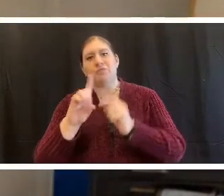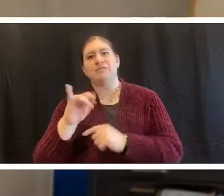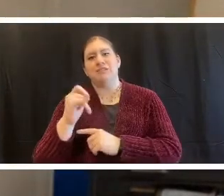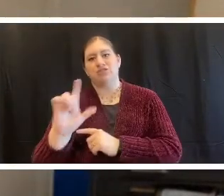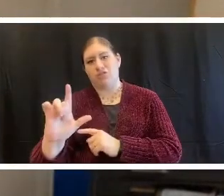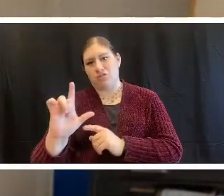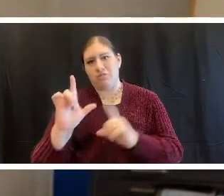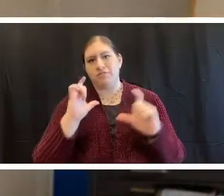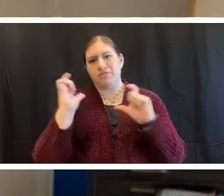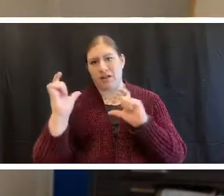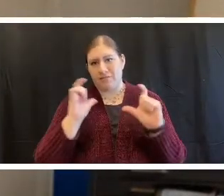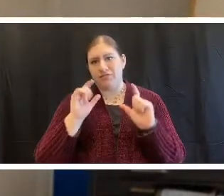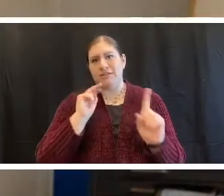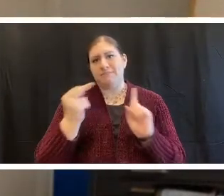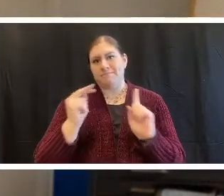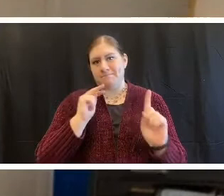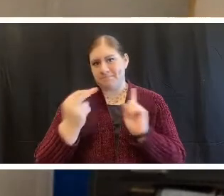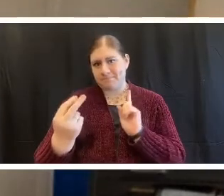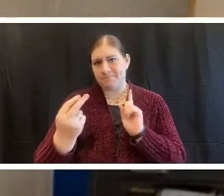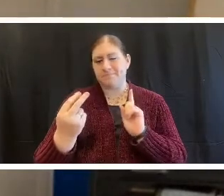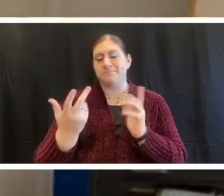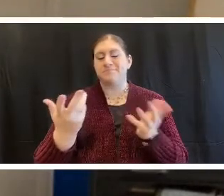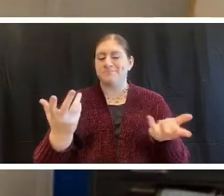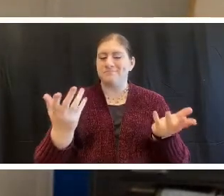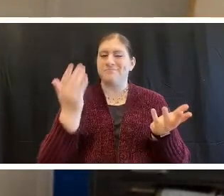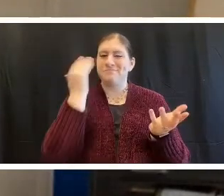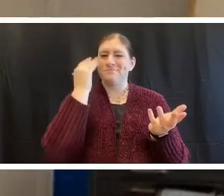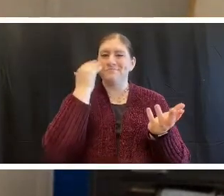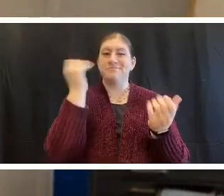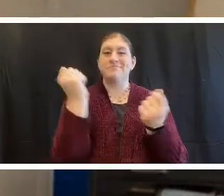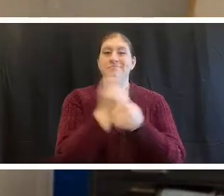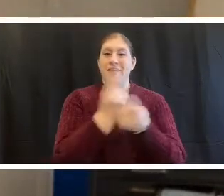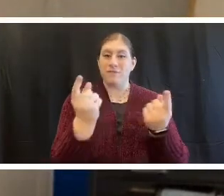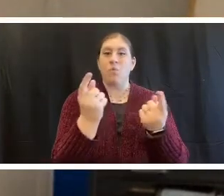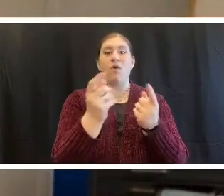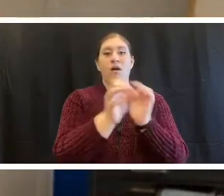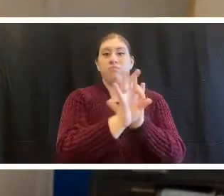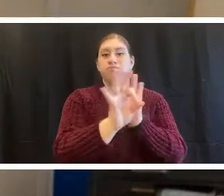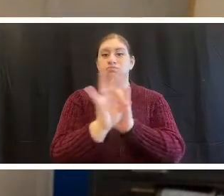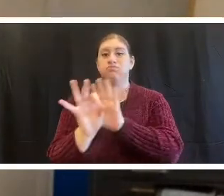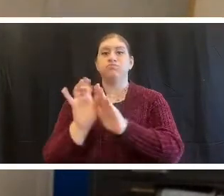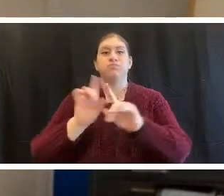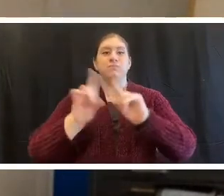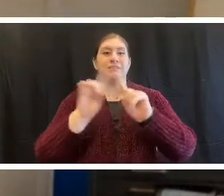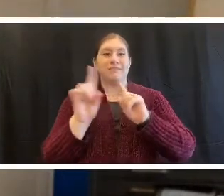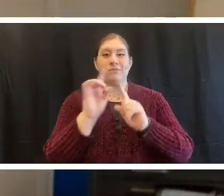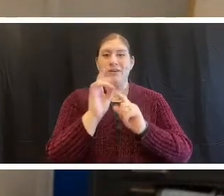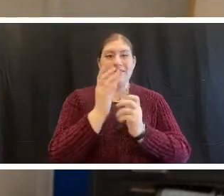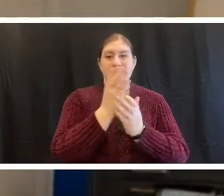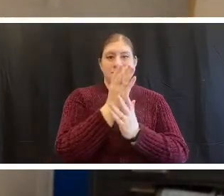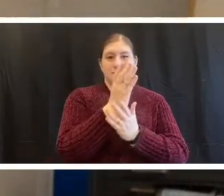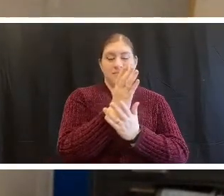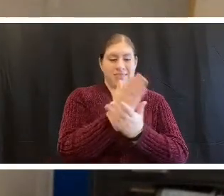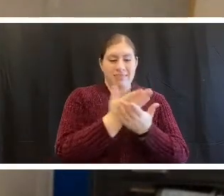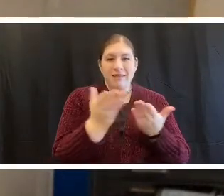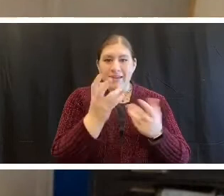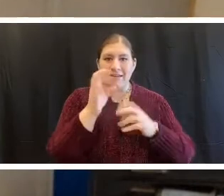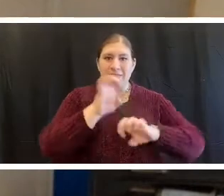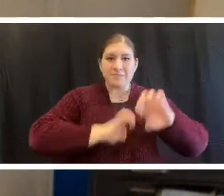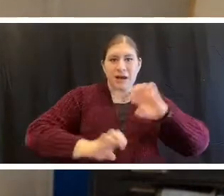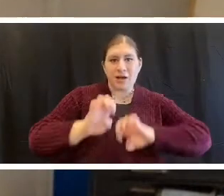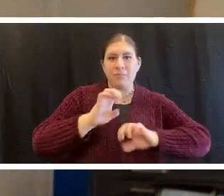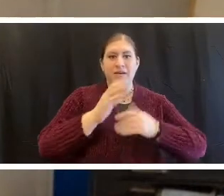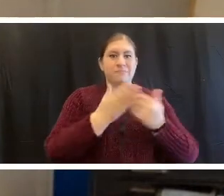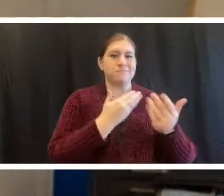digital perspective. And, you know, everyone has chosen a different element to experiment with, whether